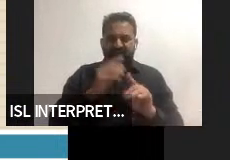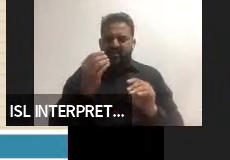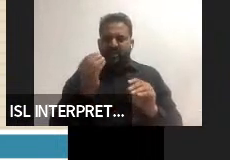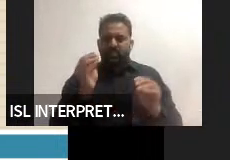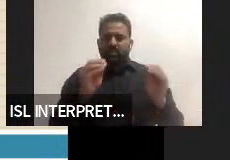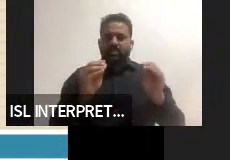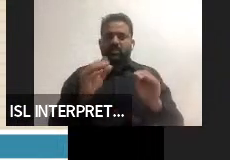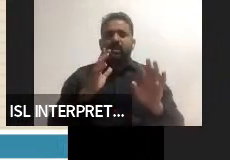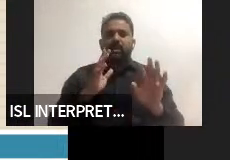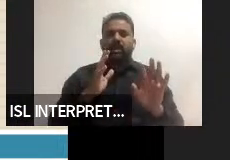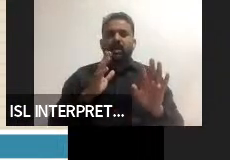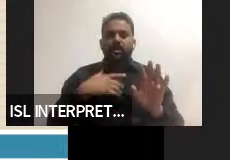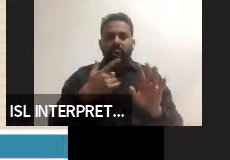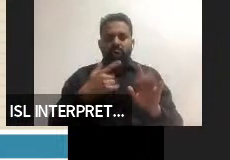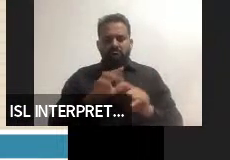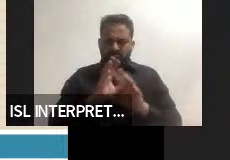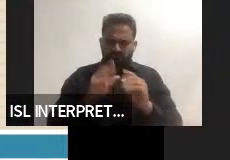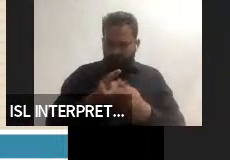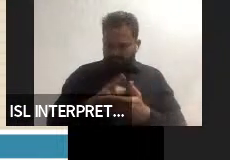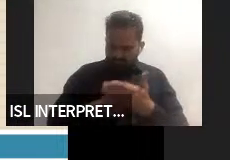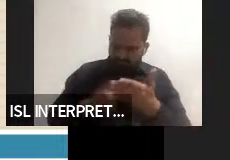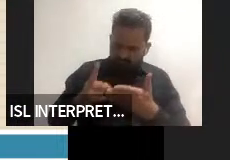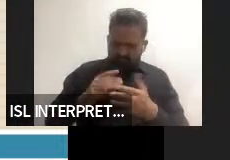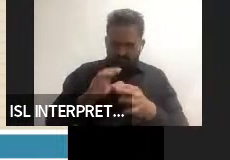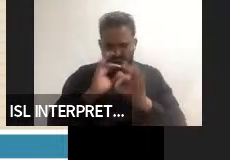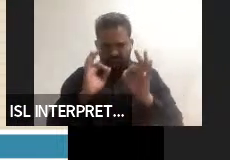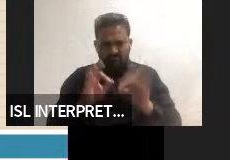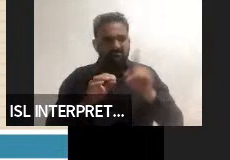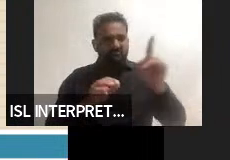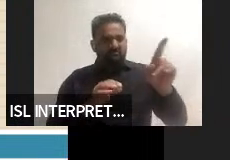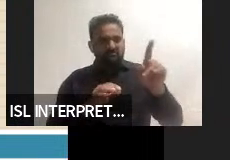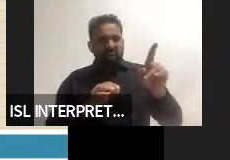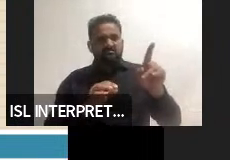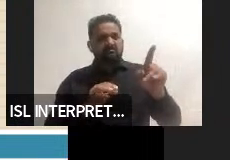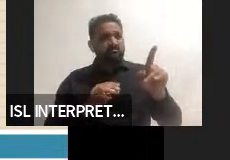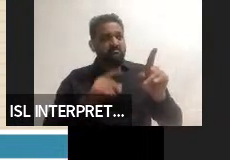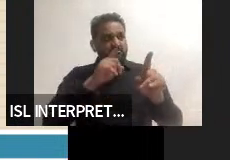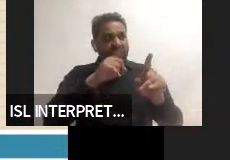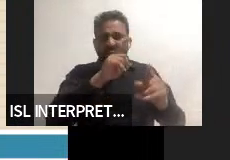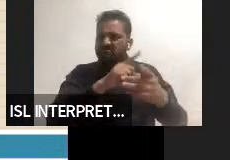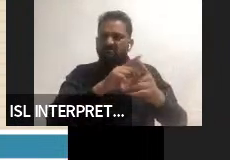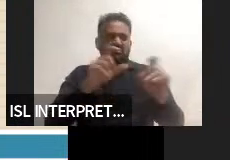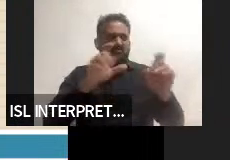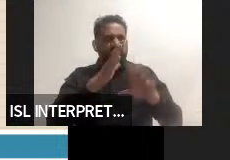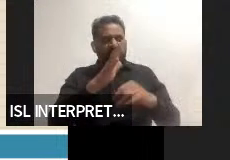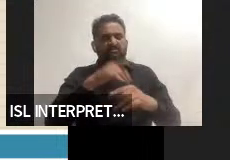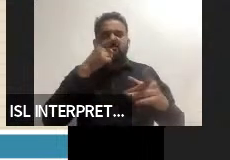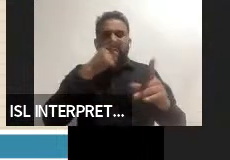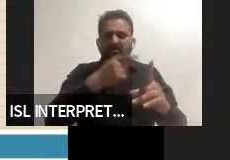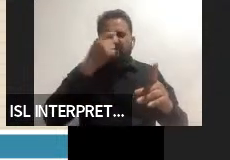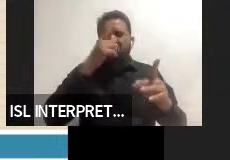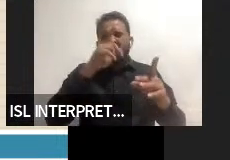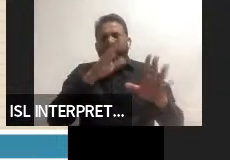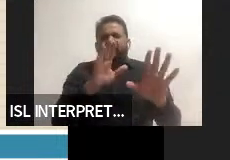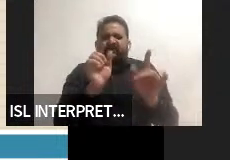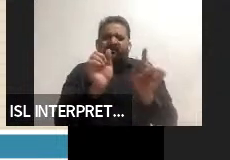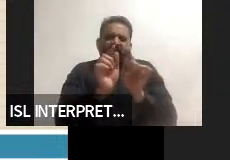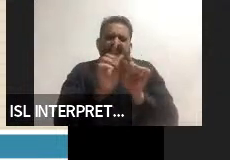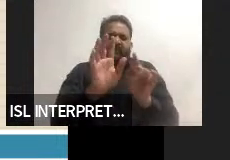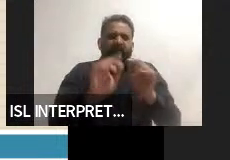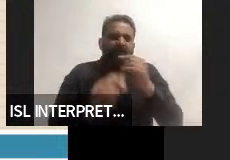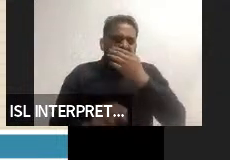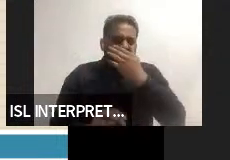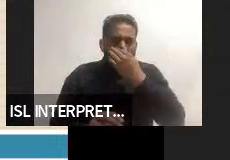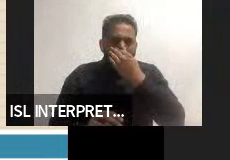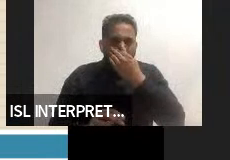you have done everything right, but claimant has, or respondent has not done, or whatever you want to it, but just a little bit. But